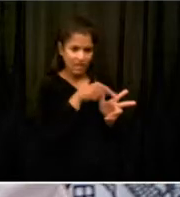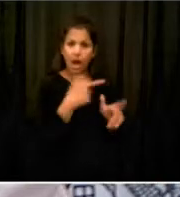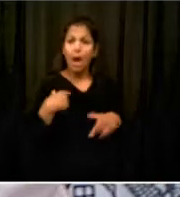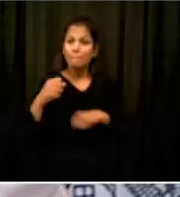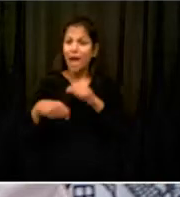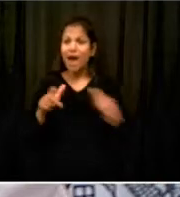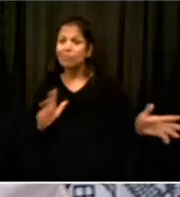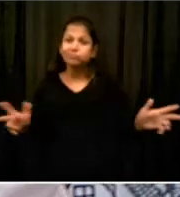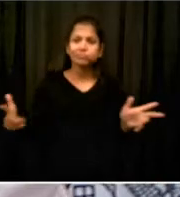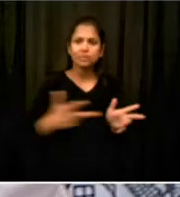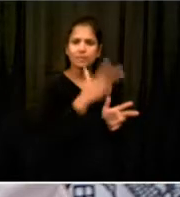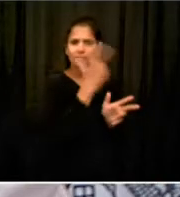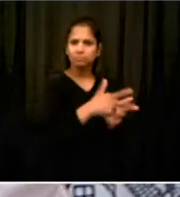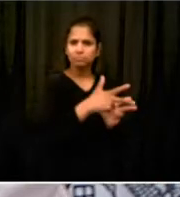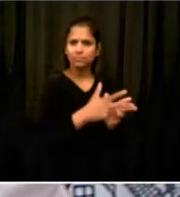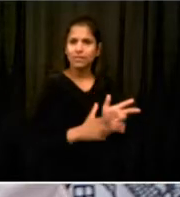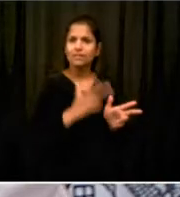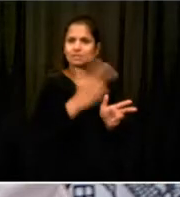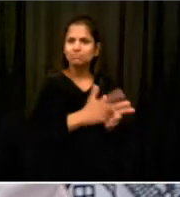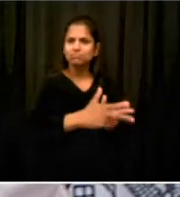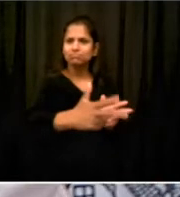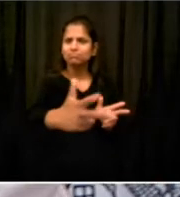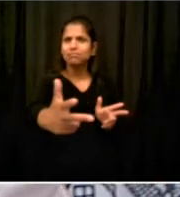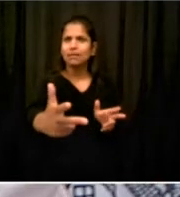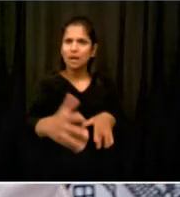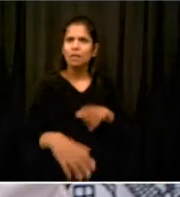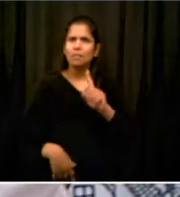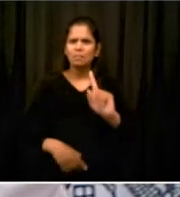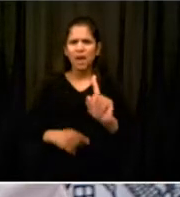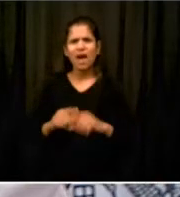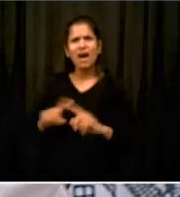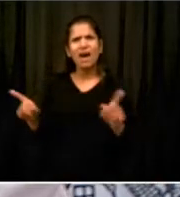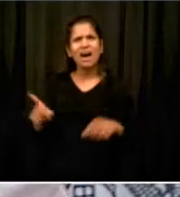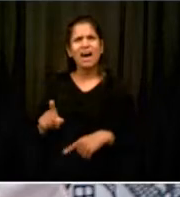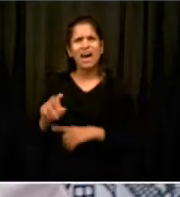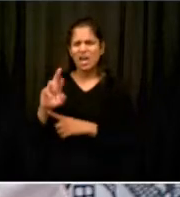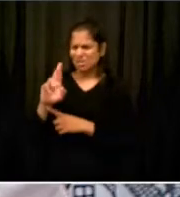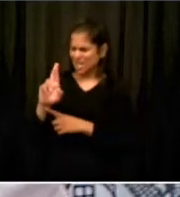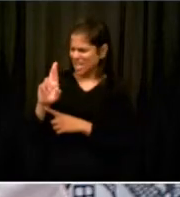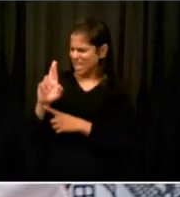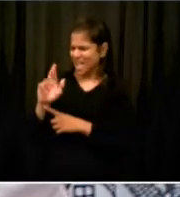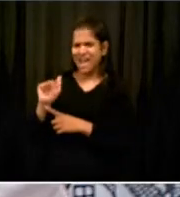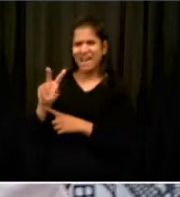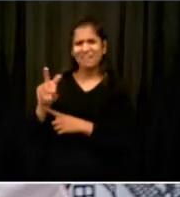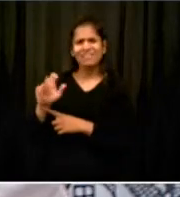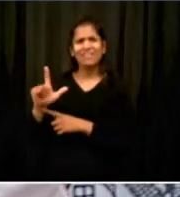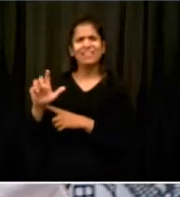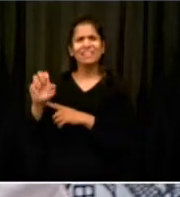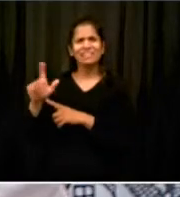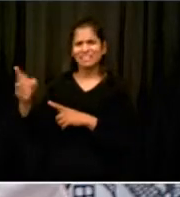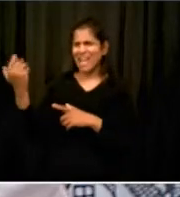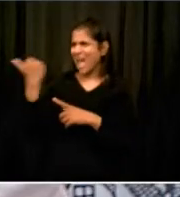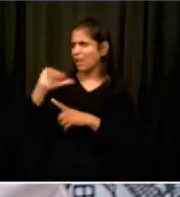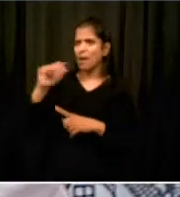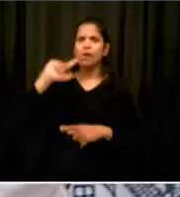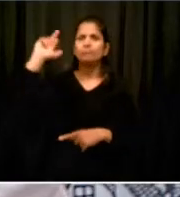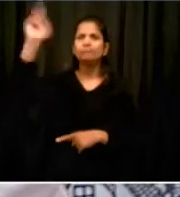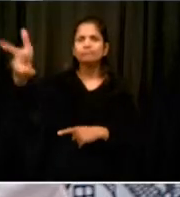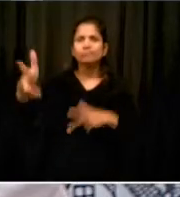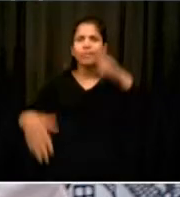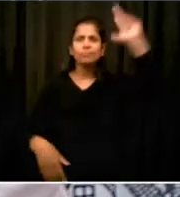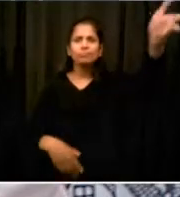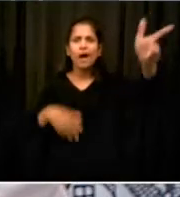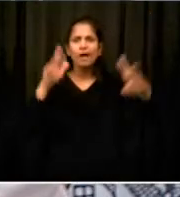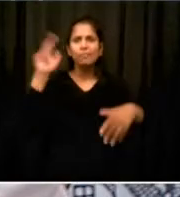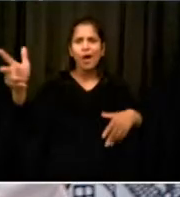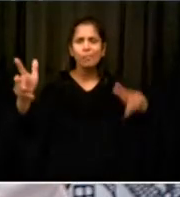So is something like that going to be looked at or regulated? Yeah, absolutely. So